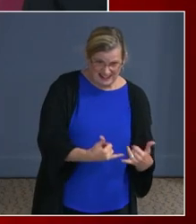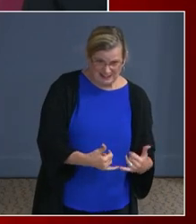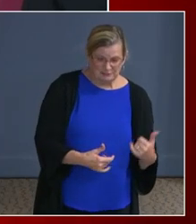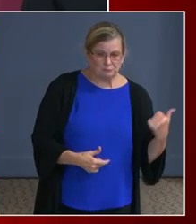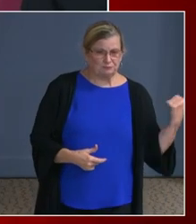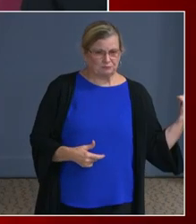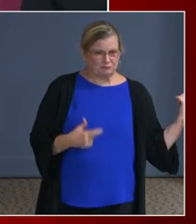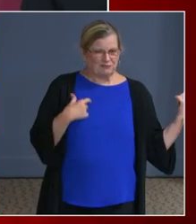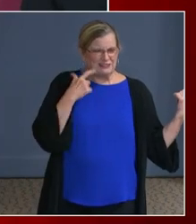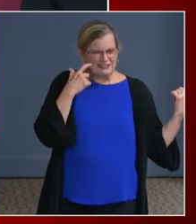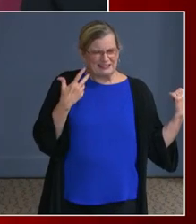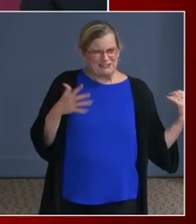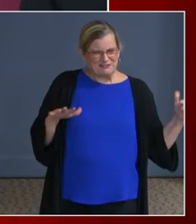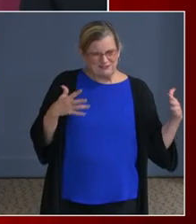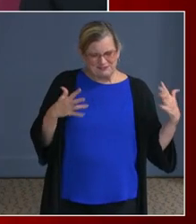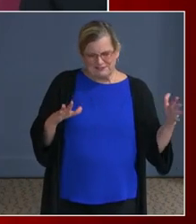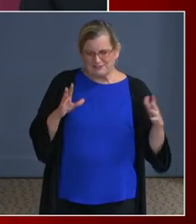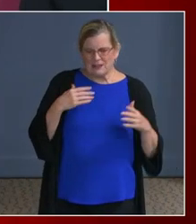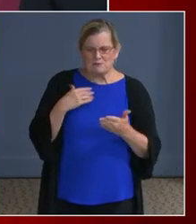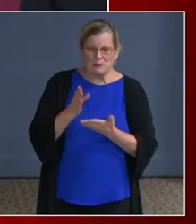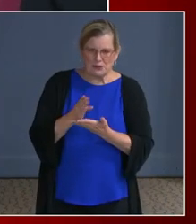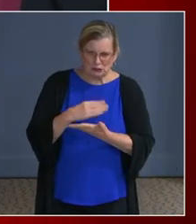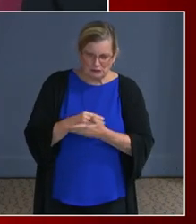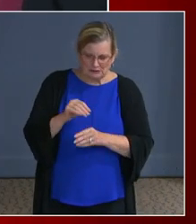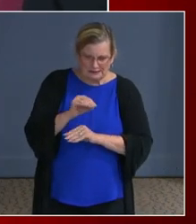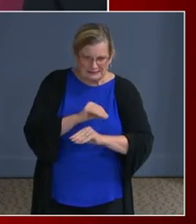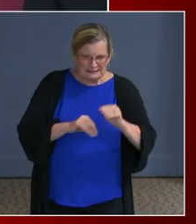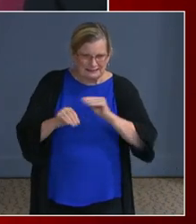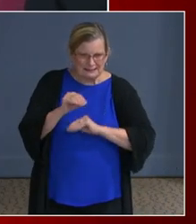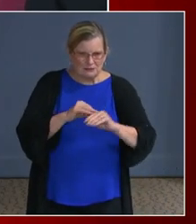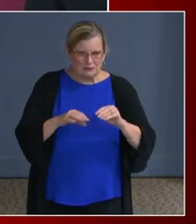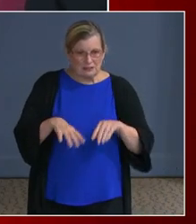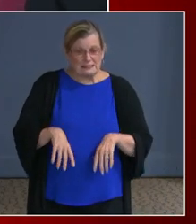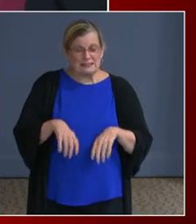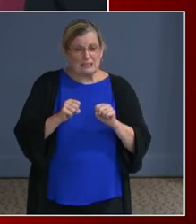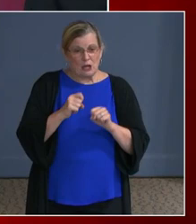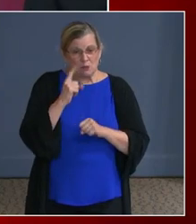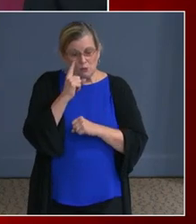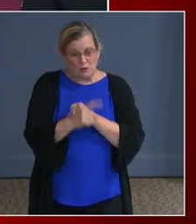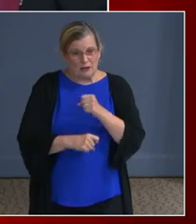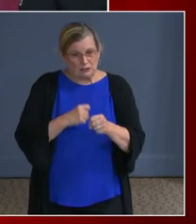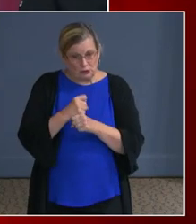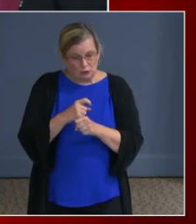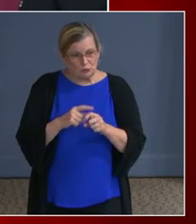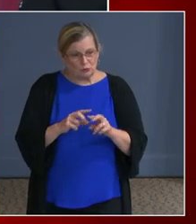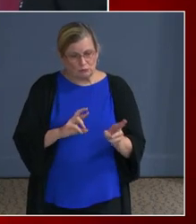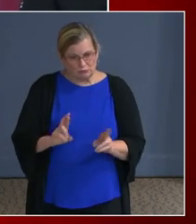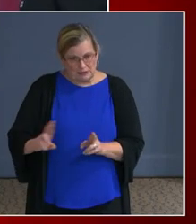that is year-long, Finnet, so we are always anticipating